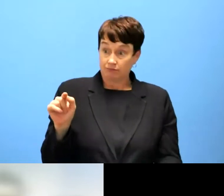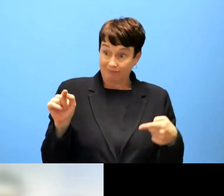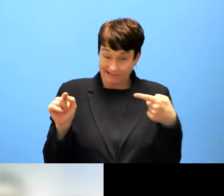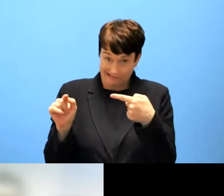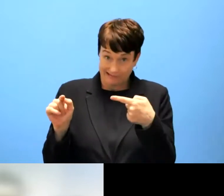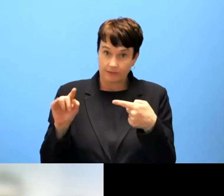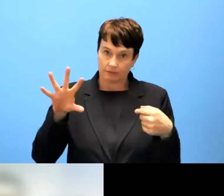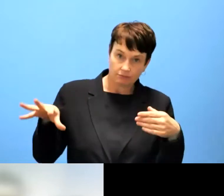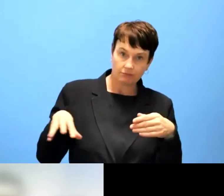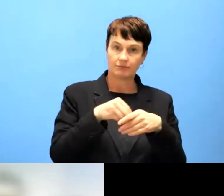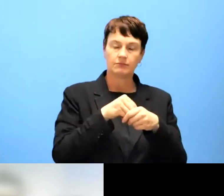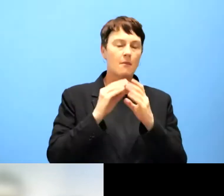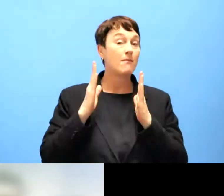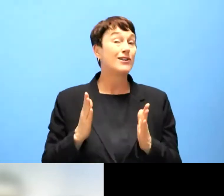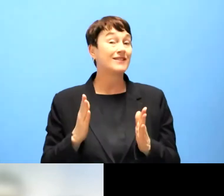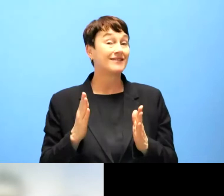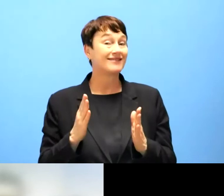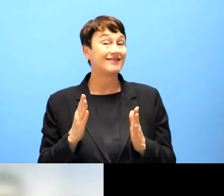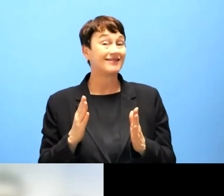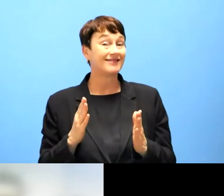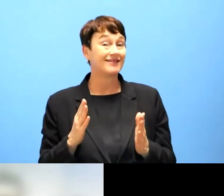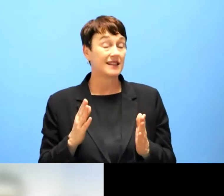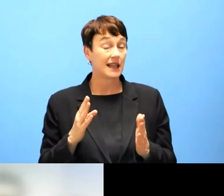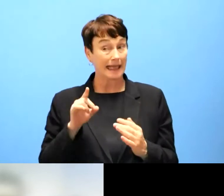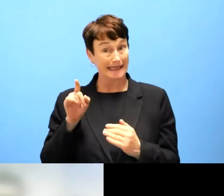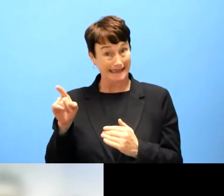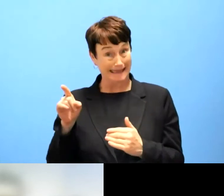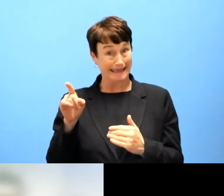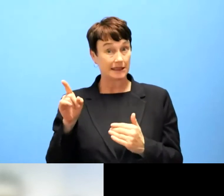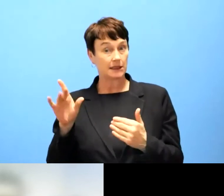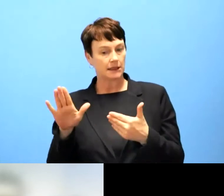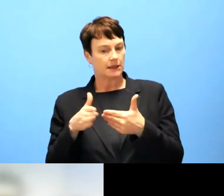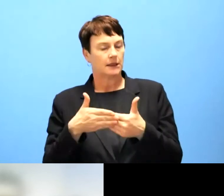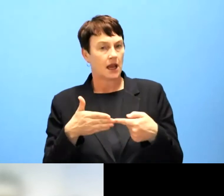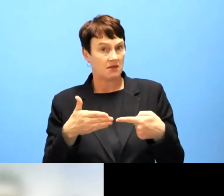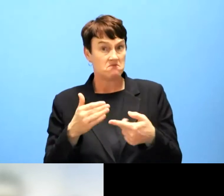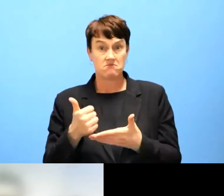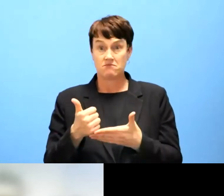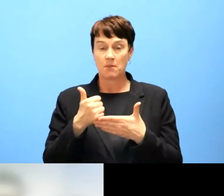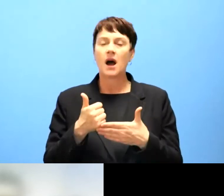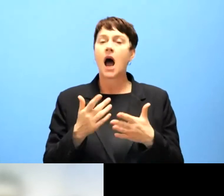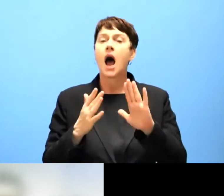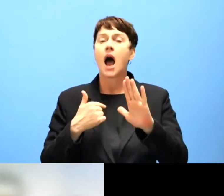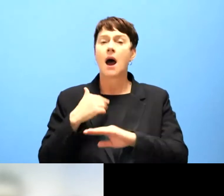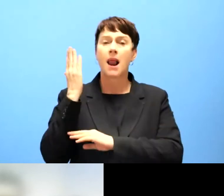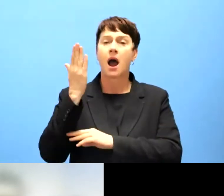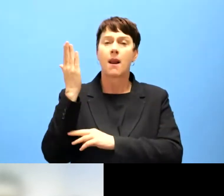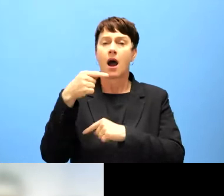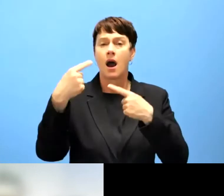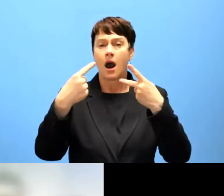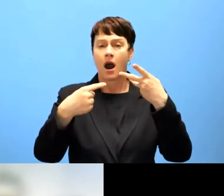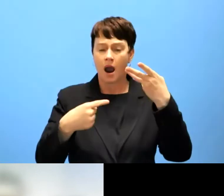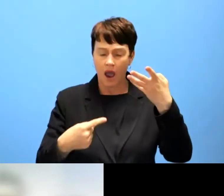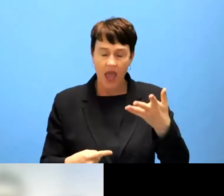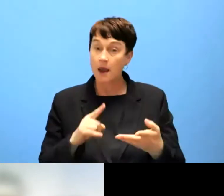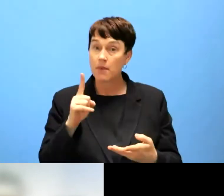add-on to the document, and I think it's very helpful. So sorry, even a long story, but maybe this